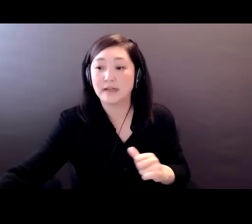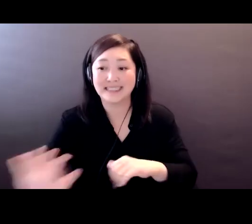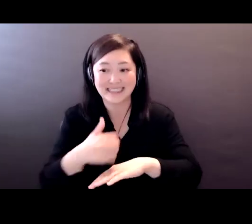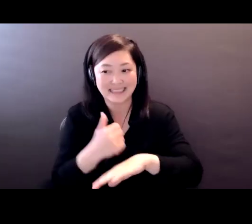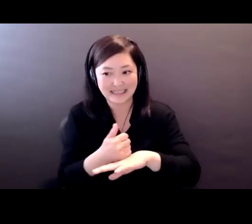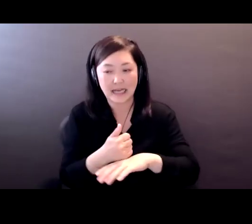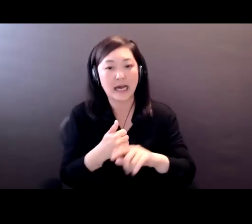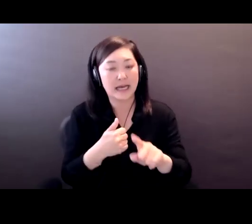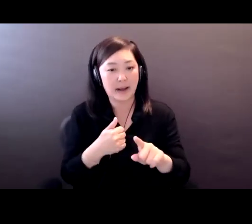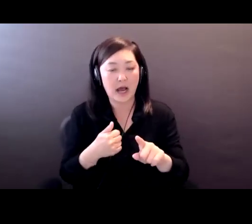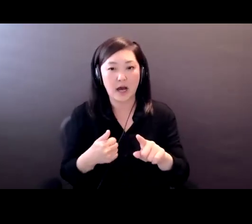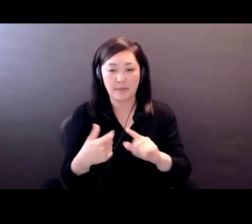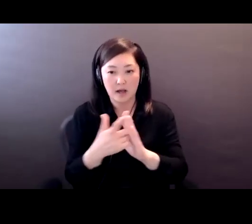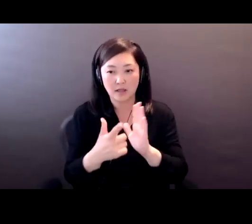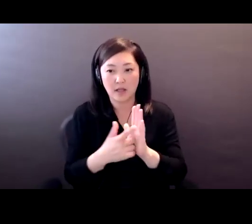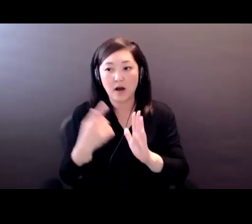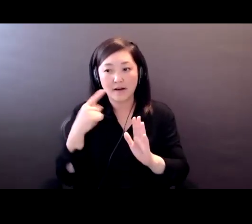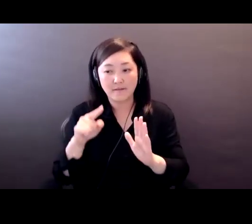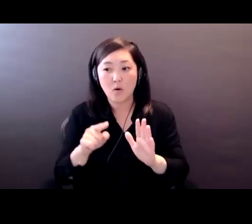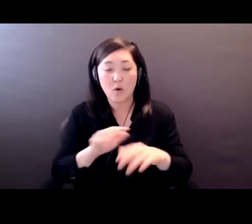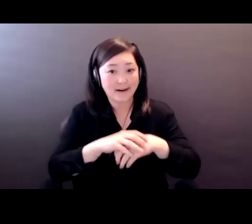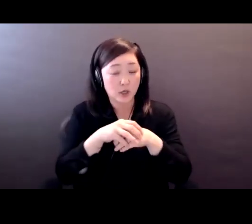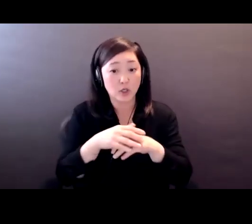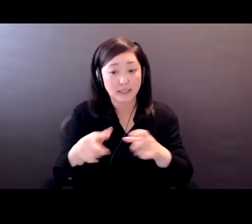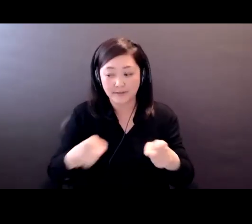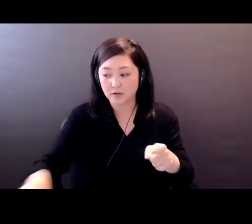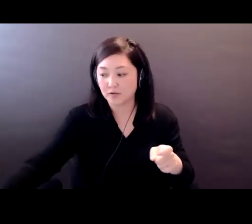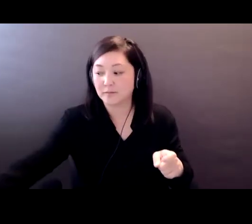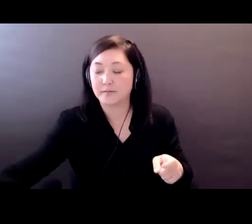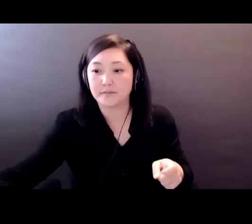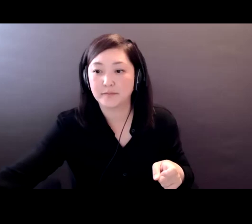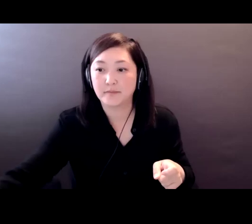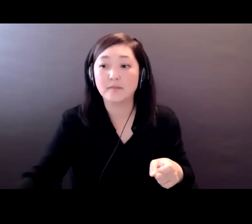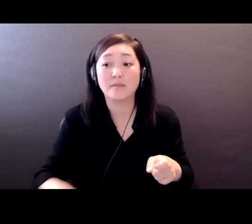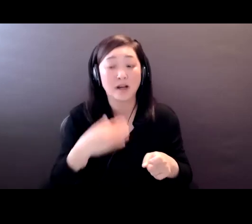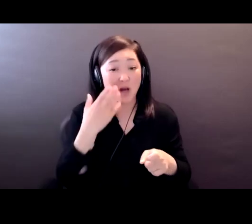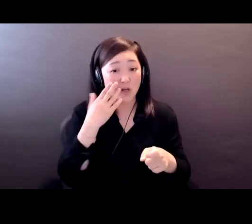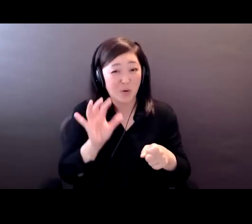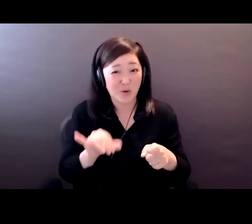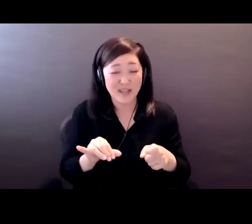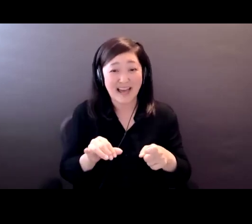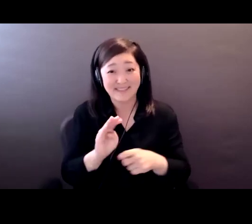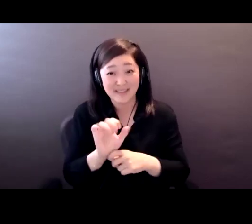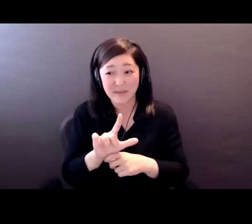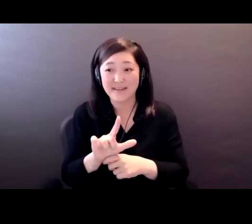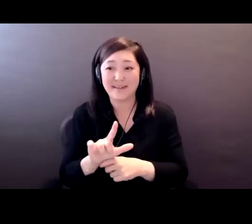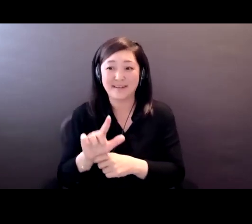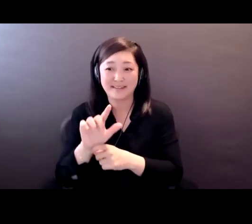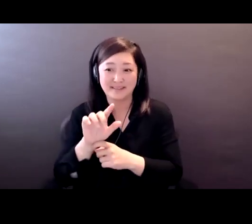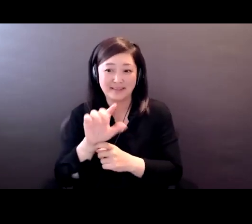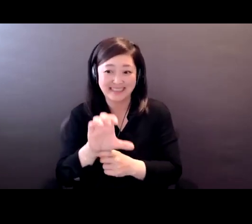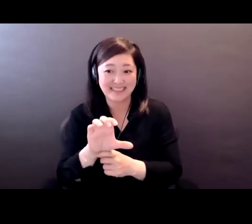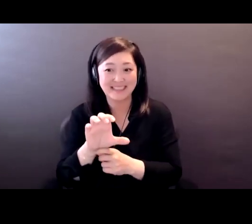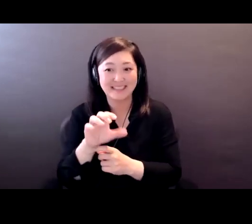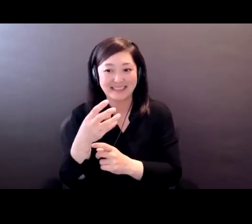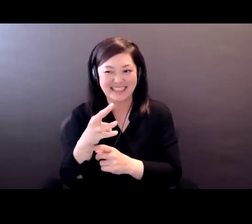So Bill C-16 is actually a very large bill. It's over 160 pages long, and it